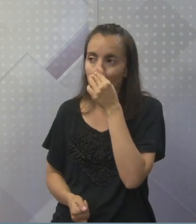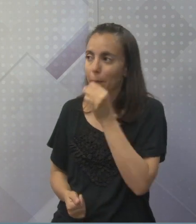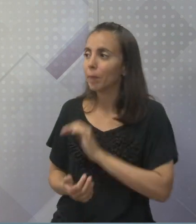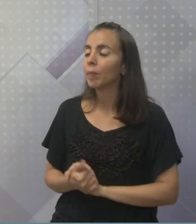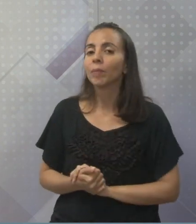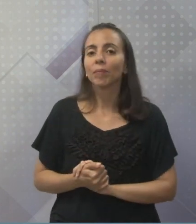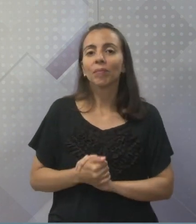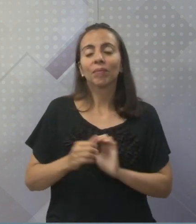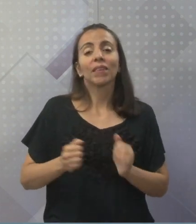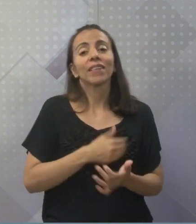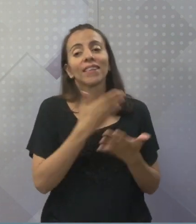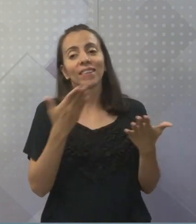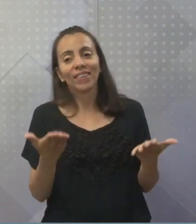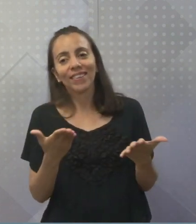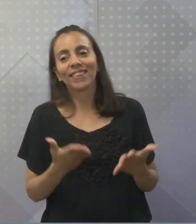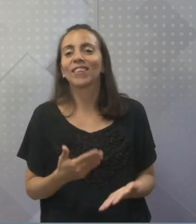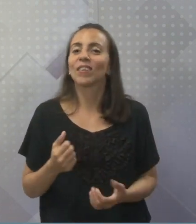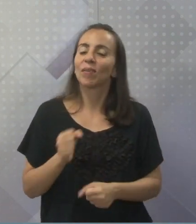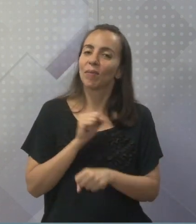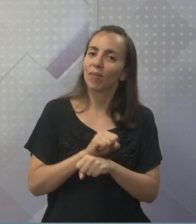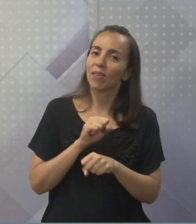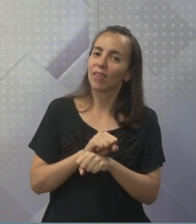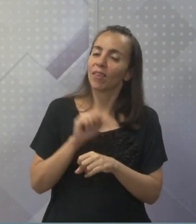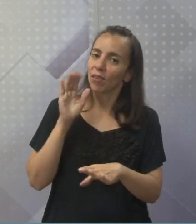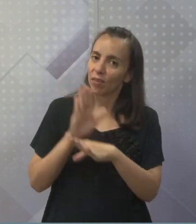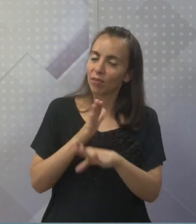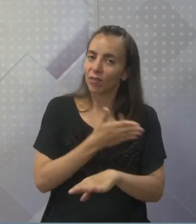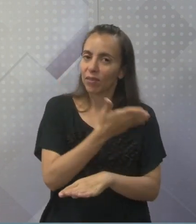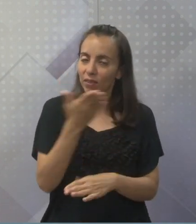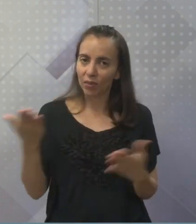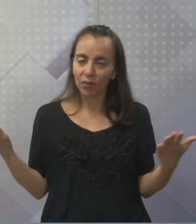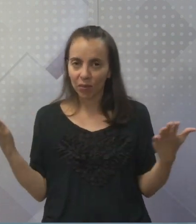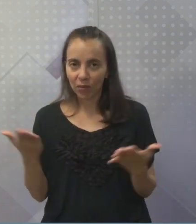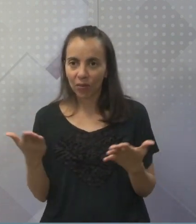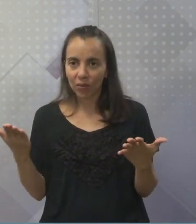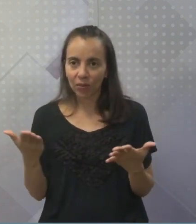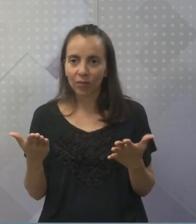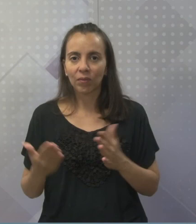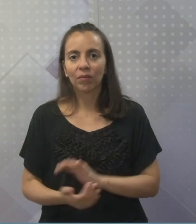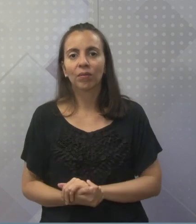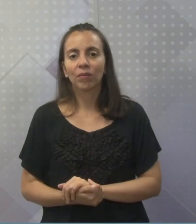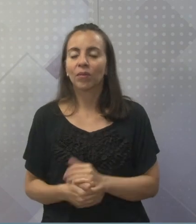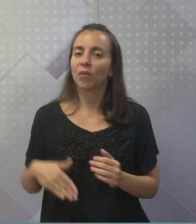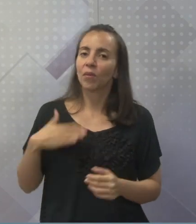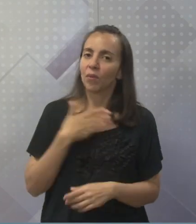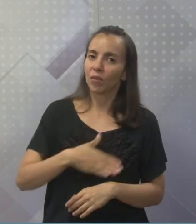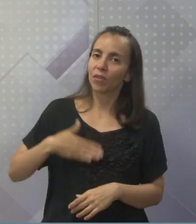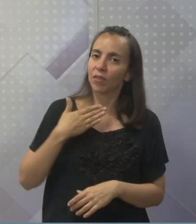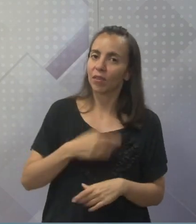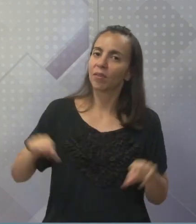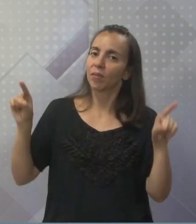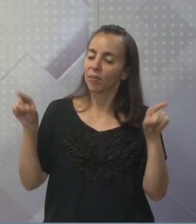Pessoal, espero ter contribuído com a aula de hoje e espero que